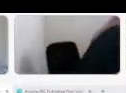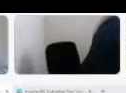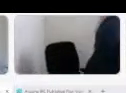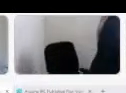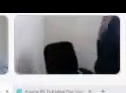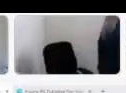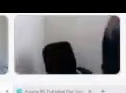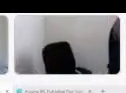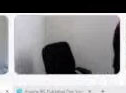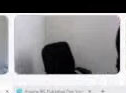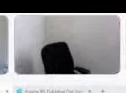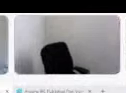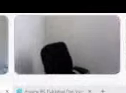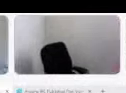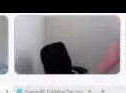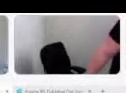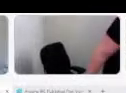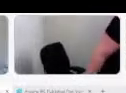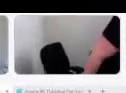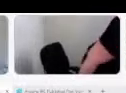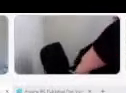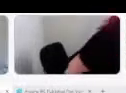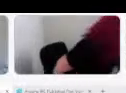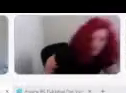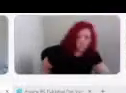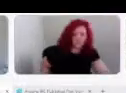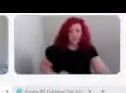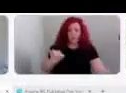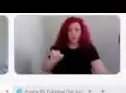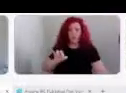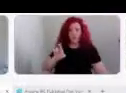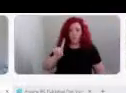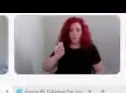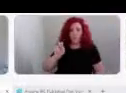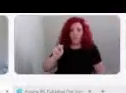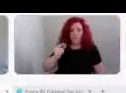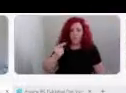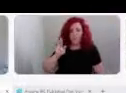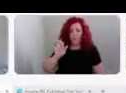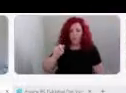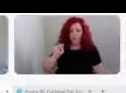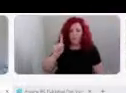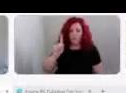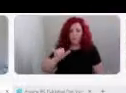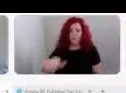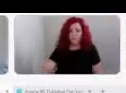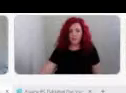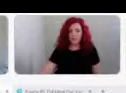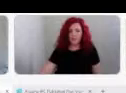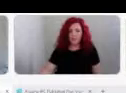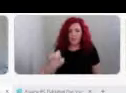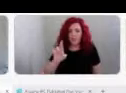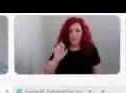thank you the next speaker is jordan greenslade followed by eric kramer and then wendy maldonado